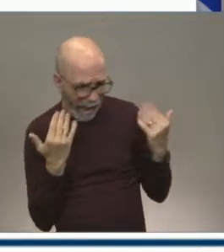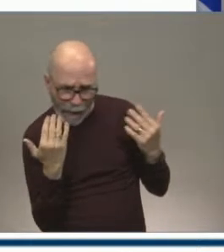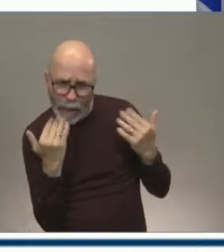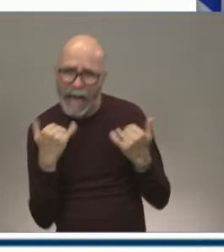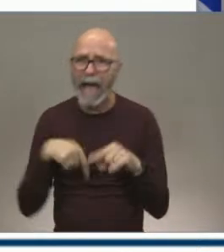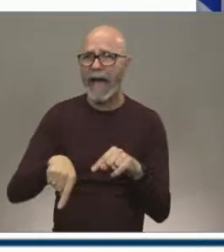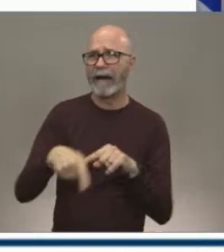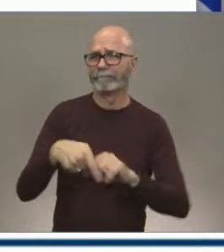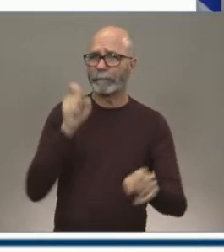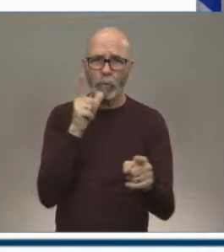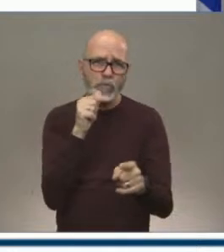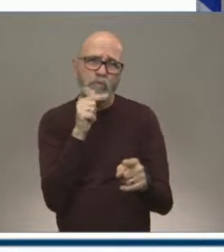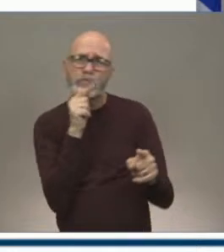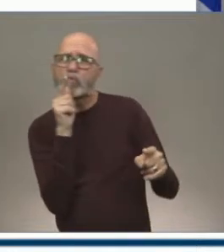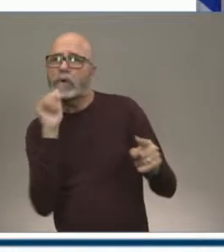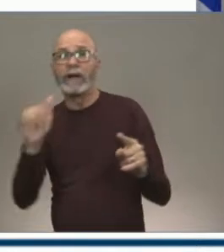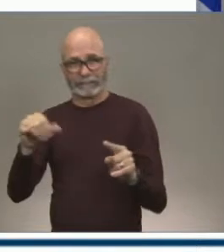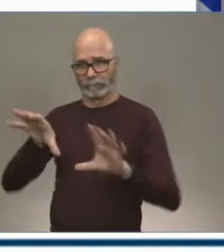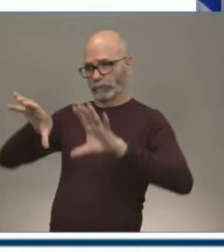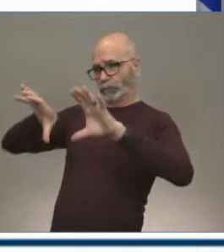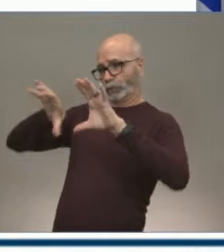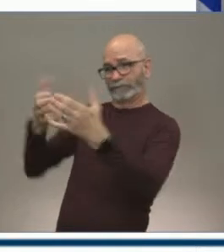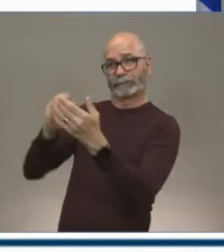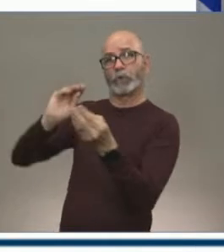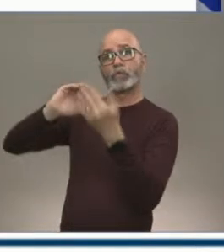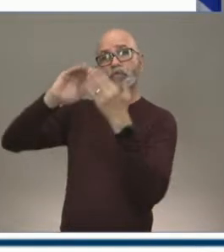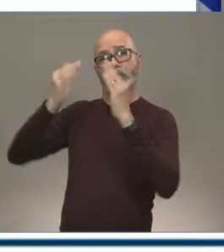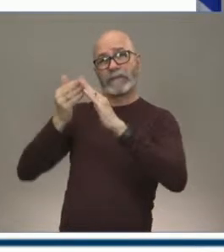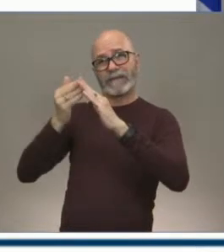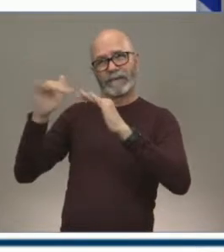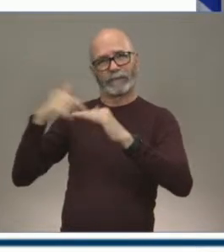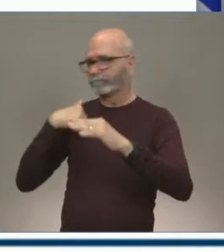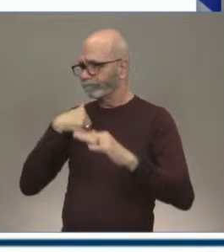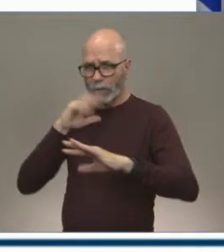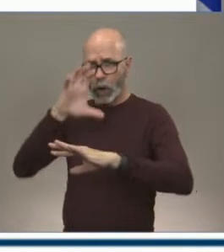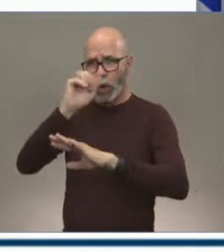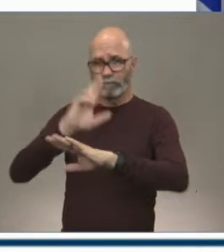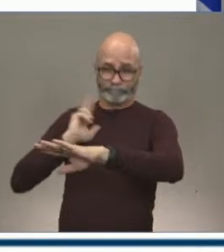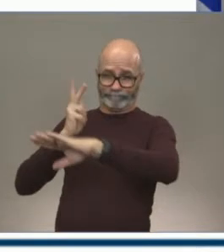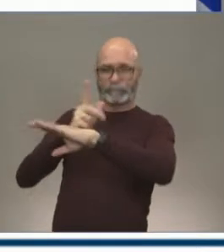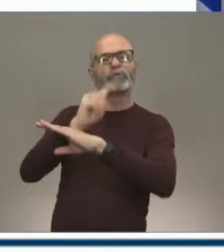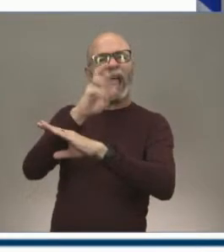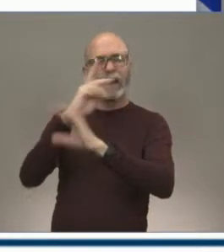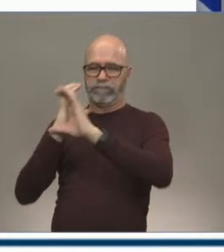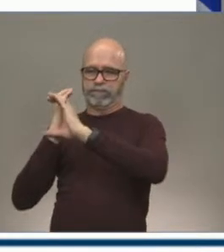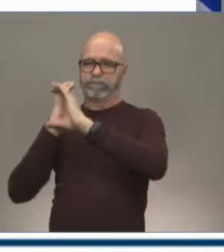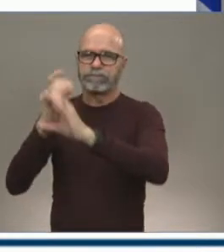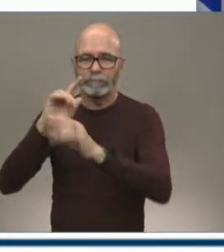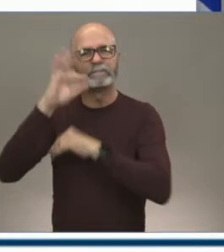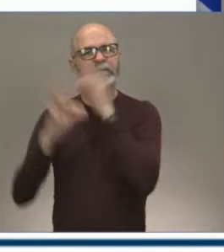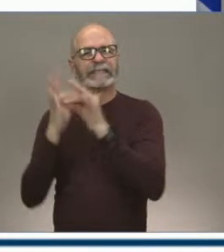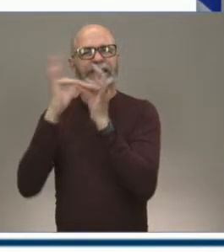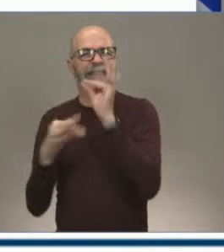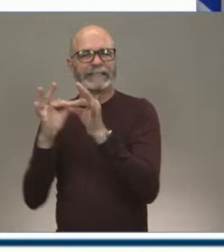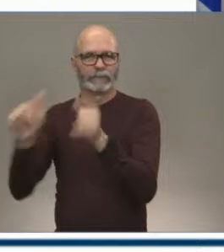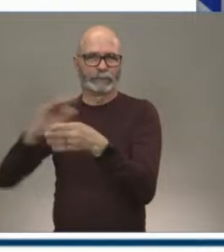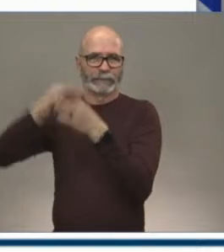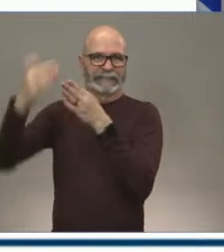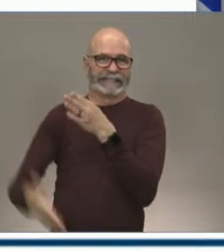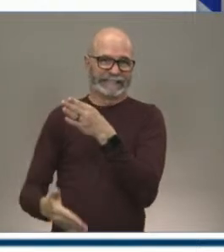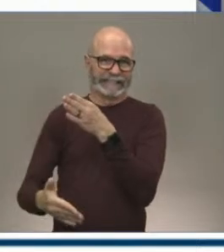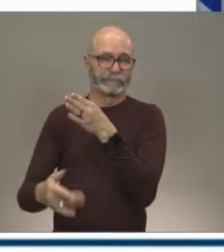that community. A mobile testing unit will be in the community all weekend. I encourage everyone in the area to please get